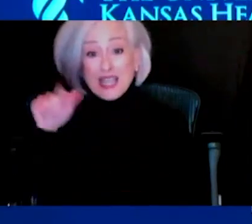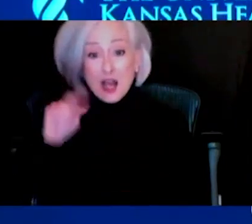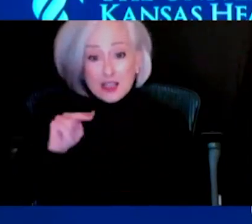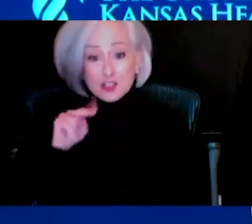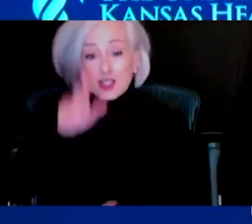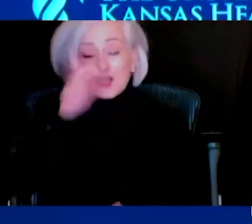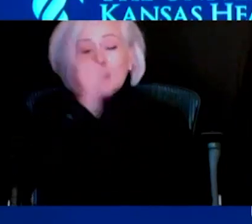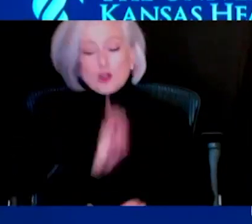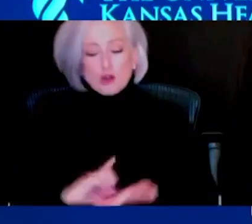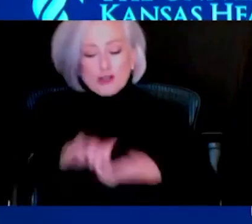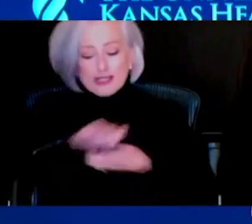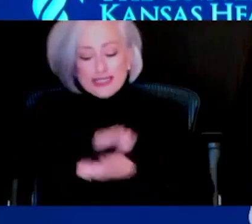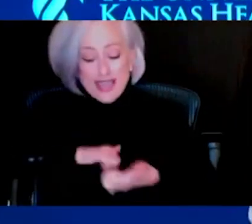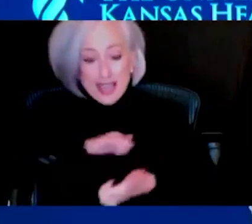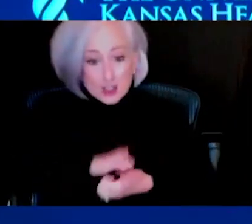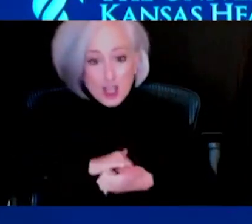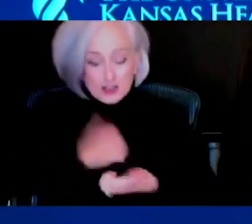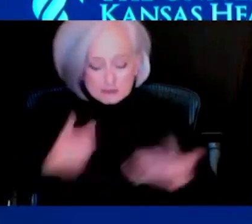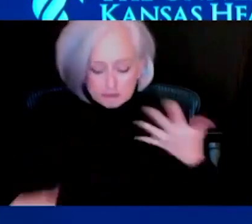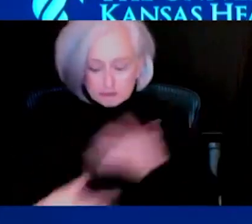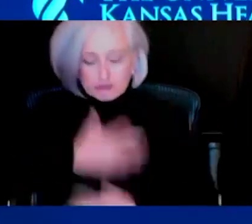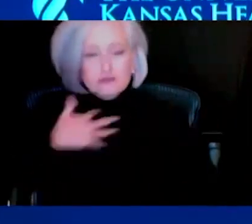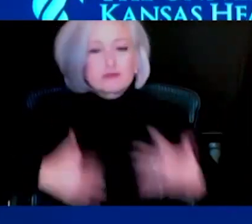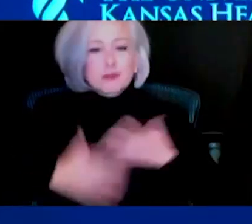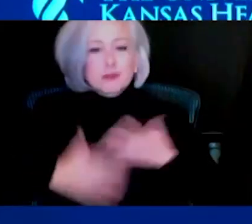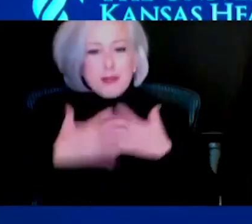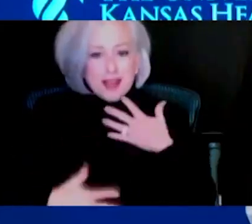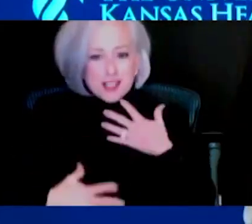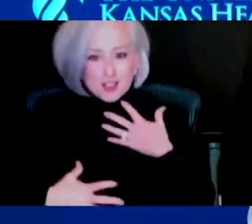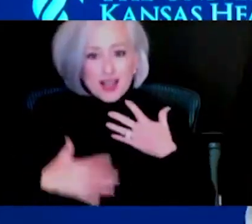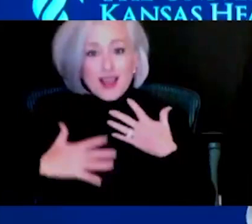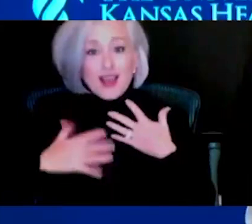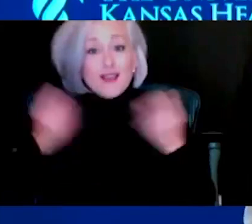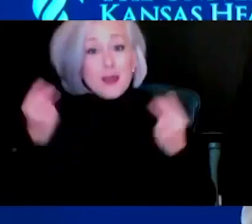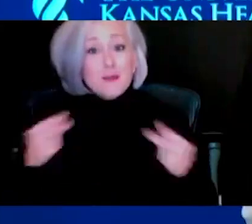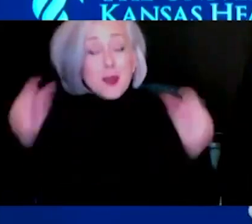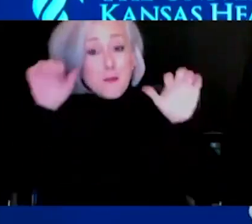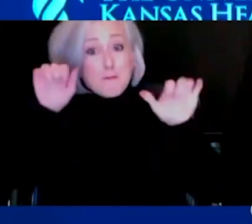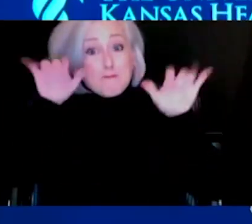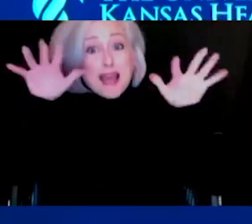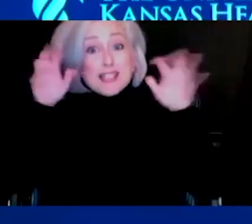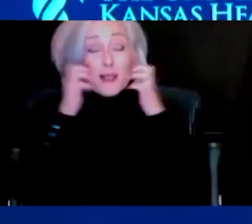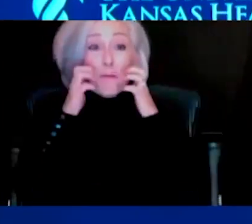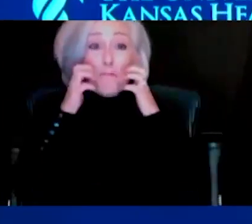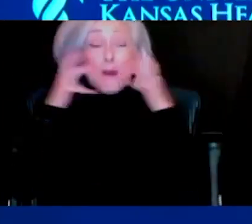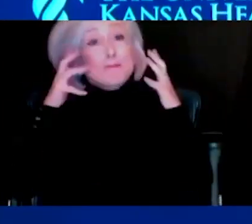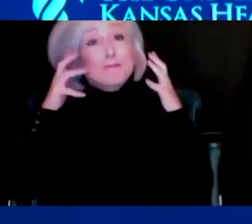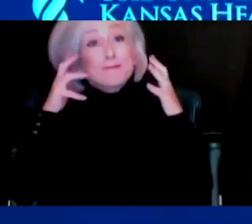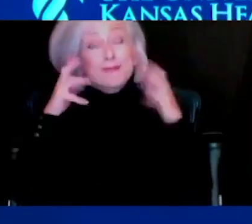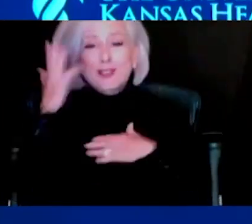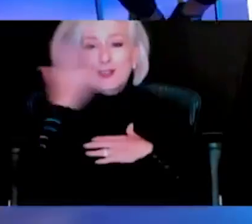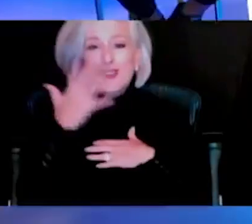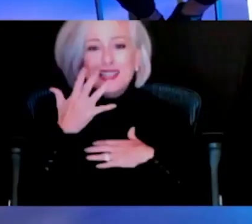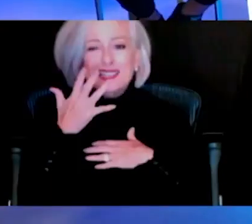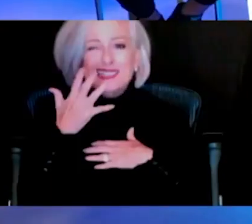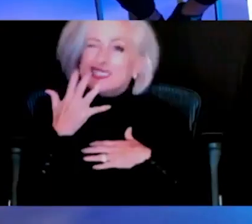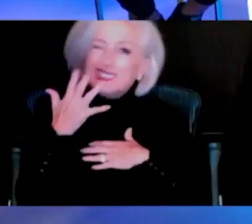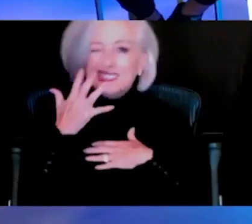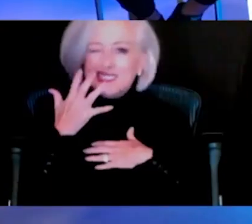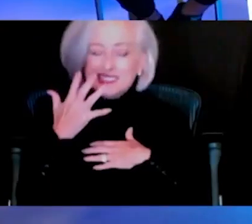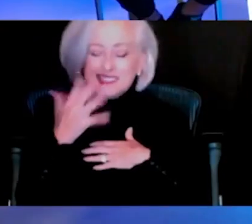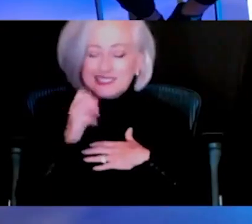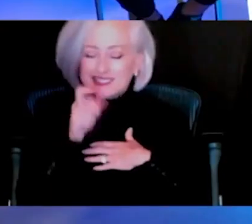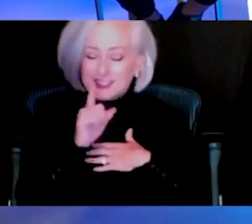it circulates through the bloodstream, and then magically deposits in your face is just kind of, you know, far-fetched. Yeah. So, and I